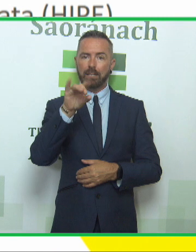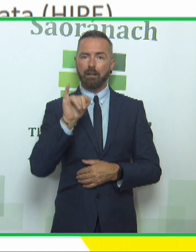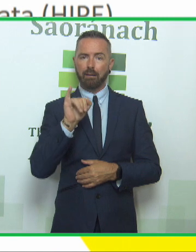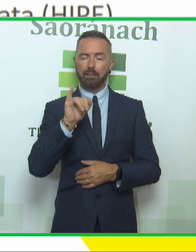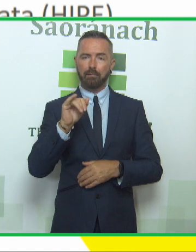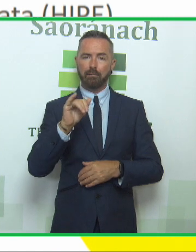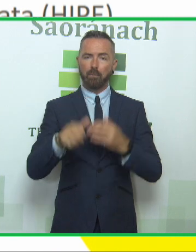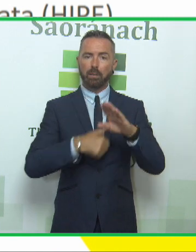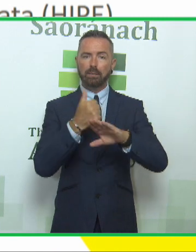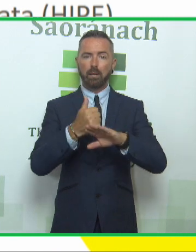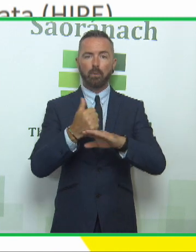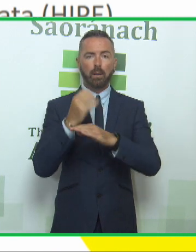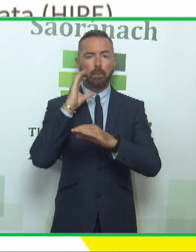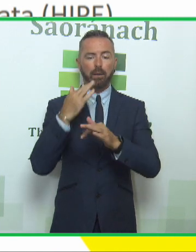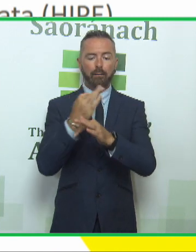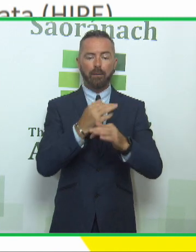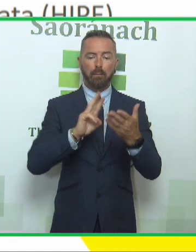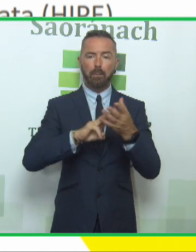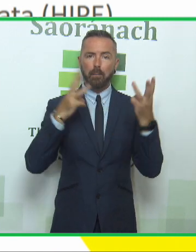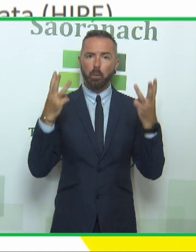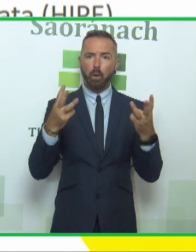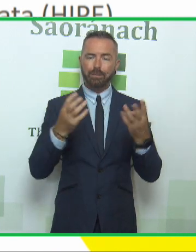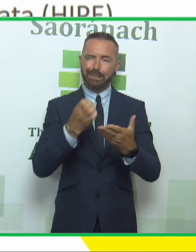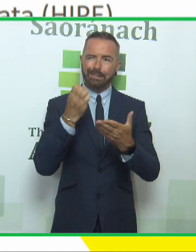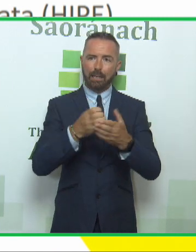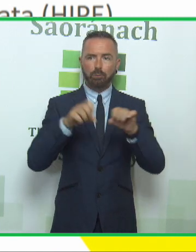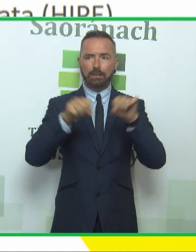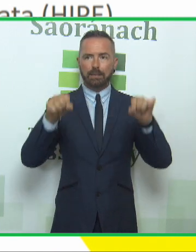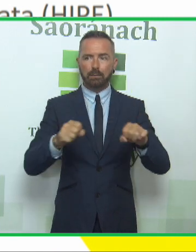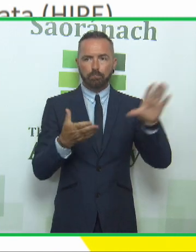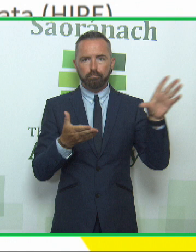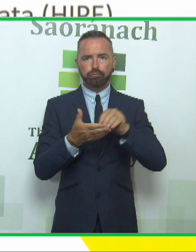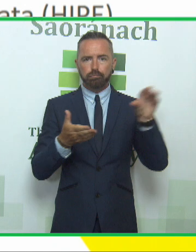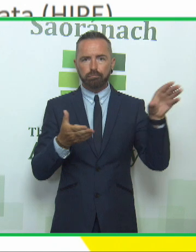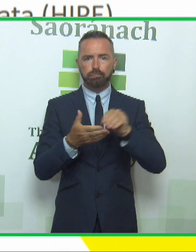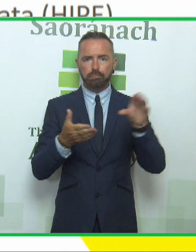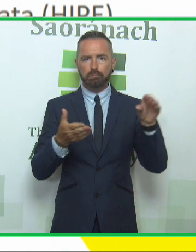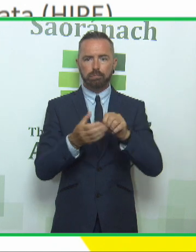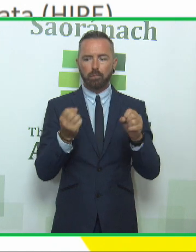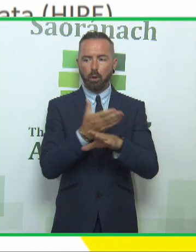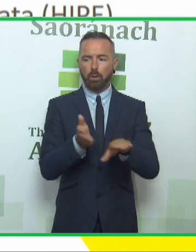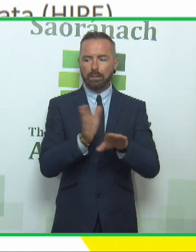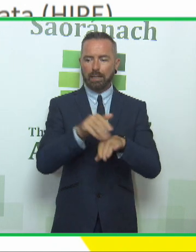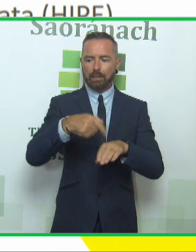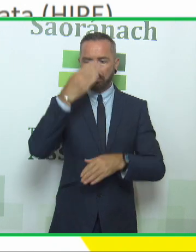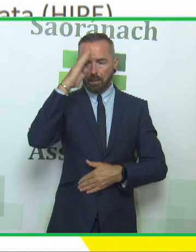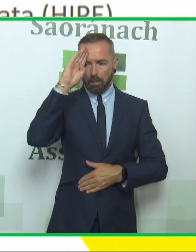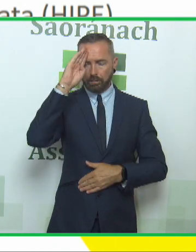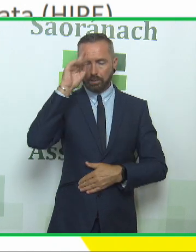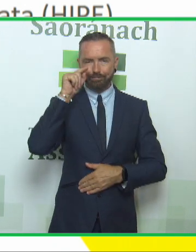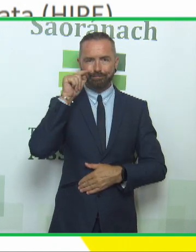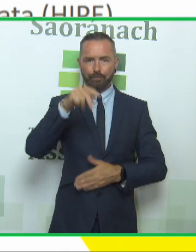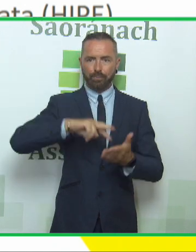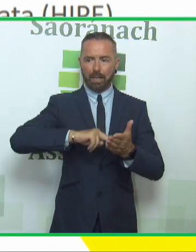family members advocated for an accurate mechanism to record drug-related deaths in Ireland. And it was included as a strategy,